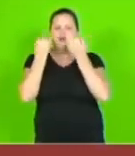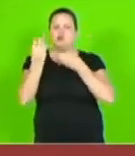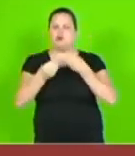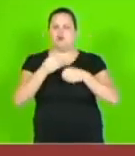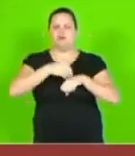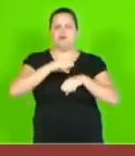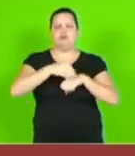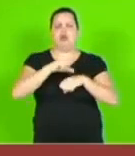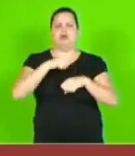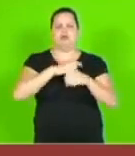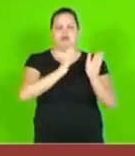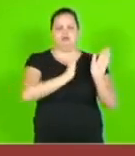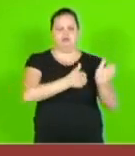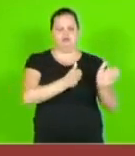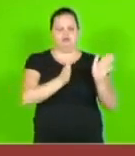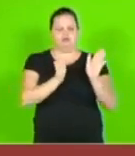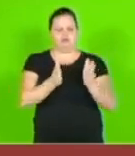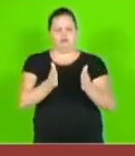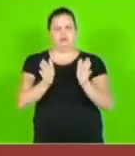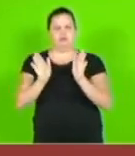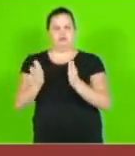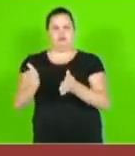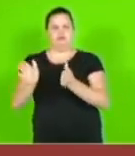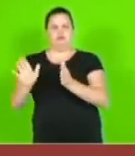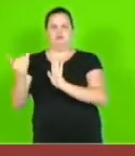and announcements, we are giving